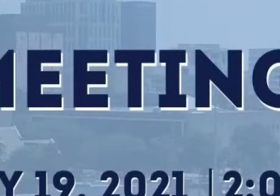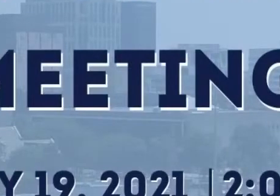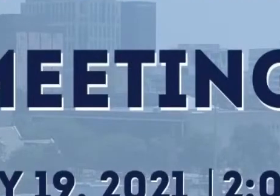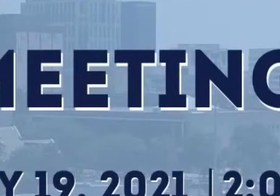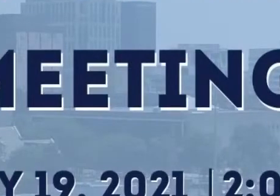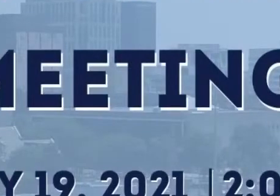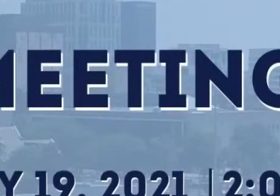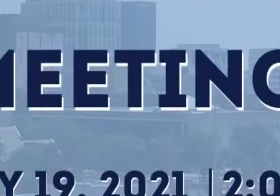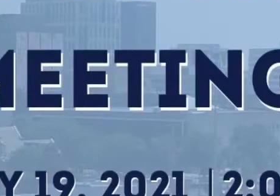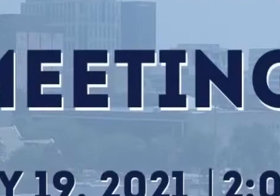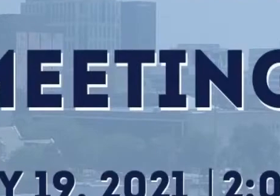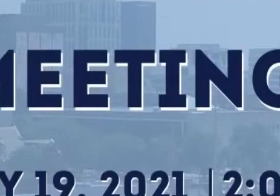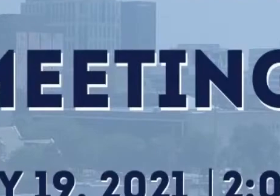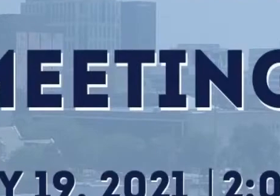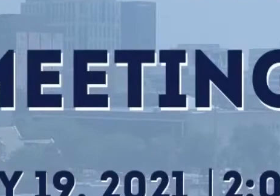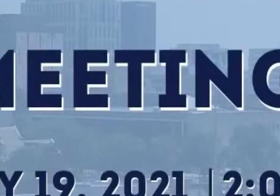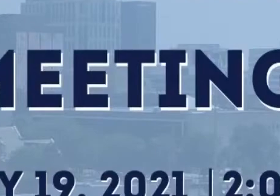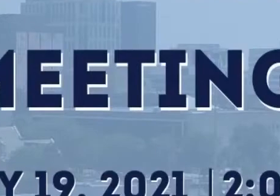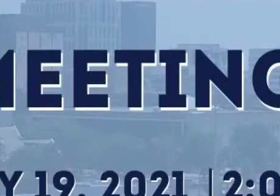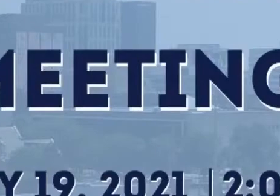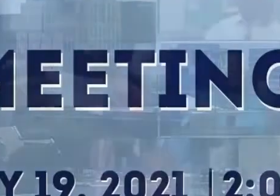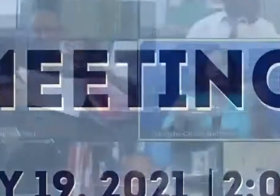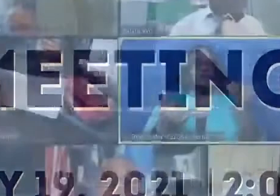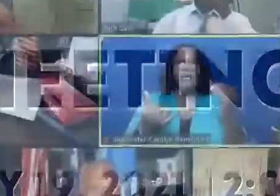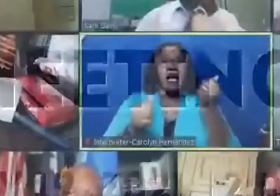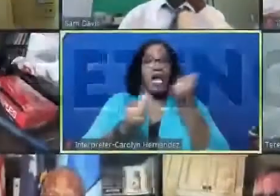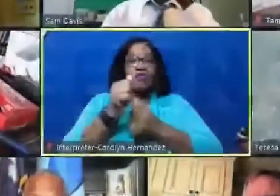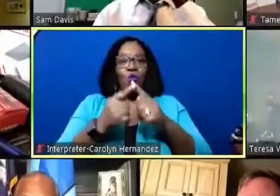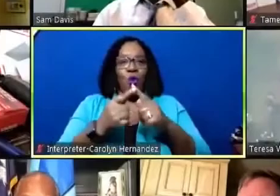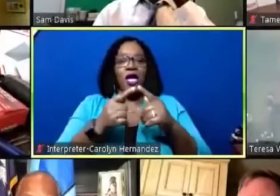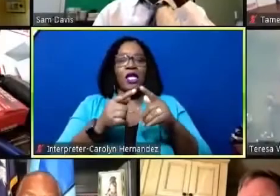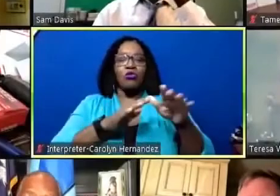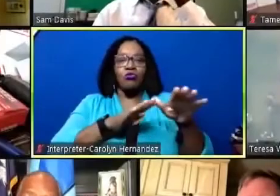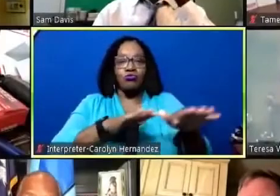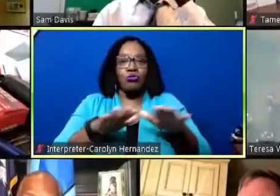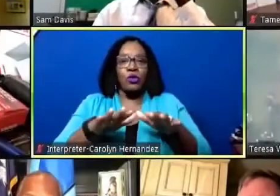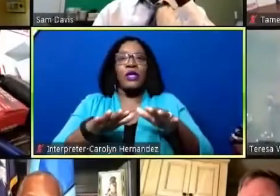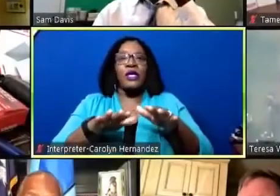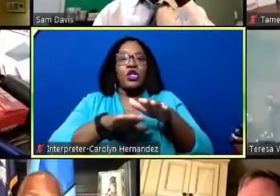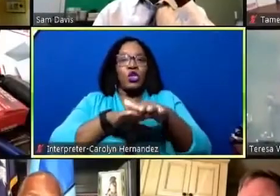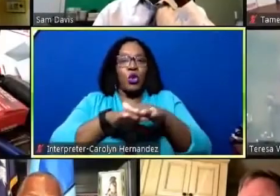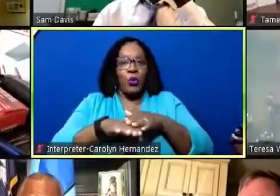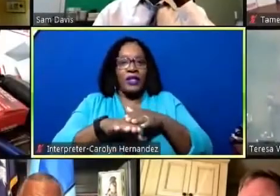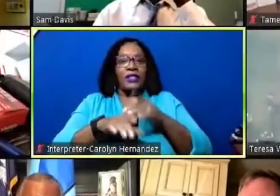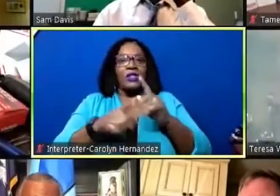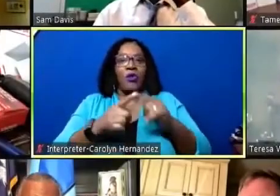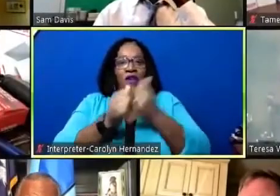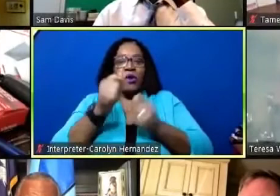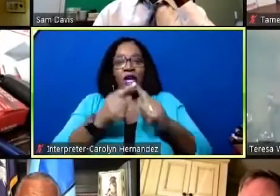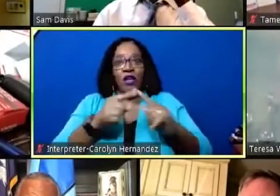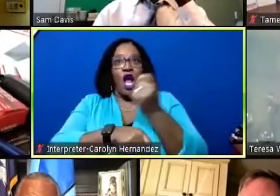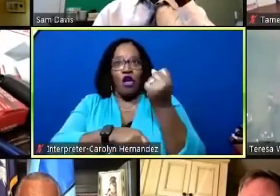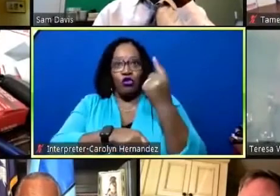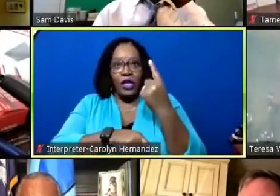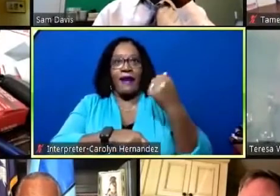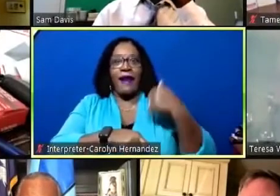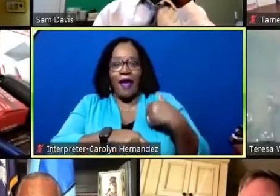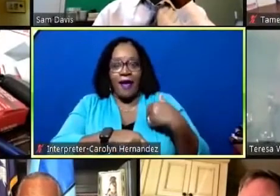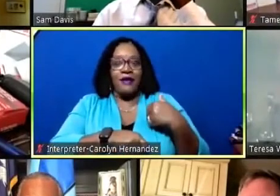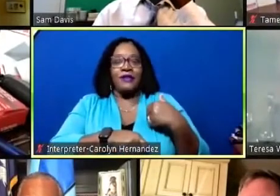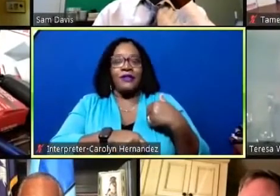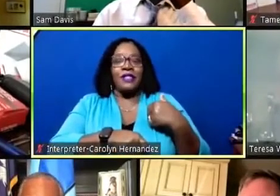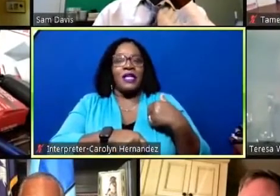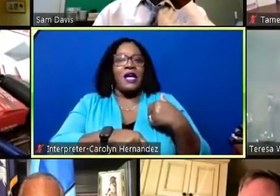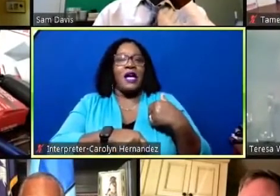where we are now and um and everyone's slowing down uh a bit so everyone can fully understand and have uh